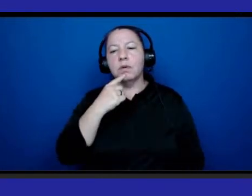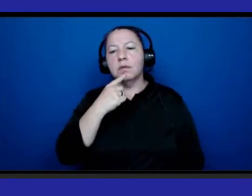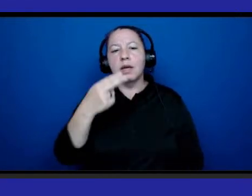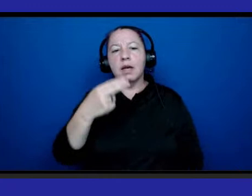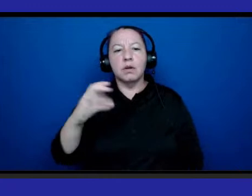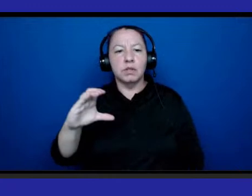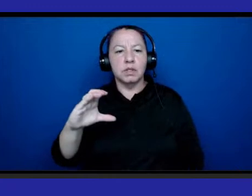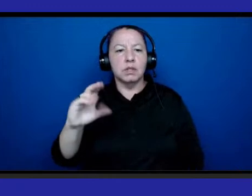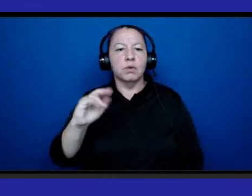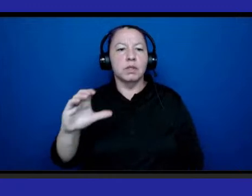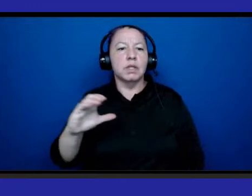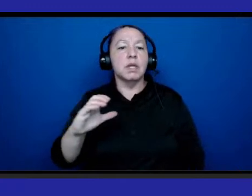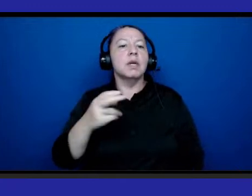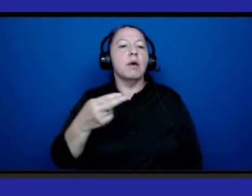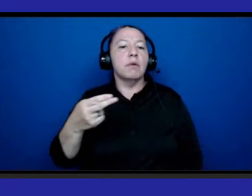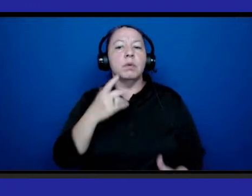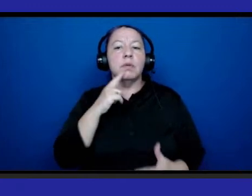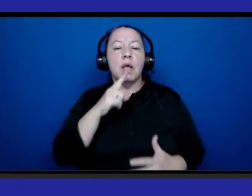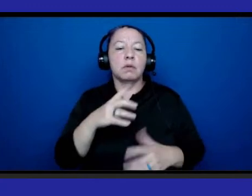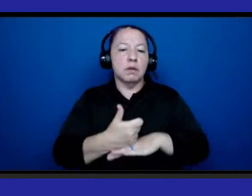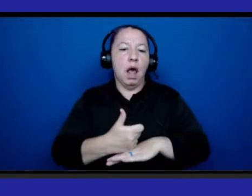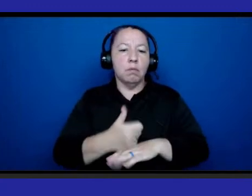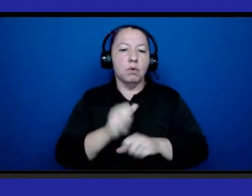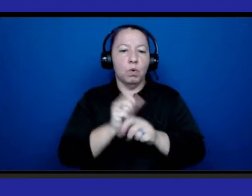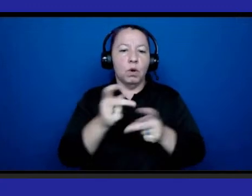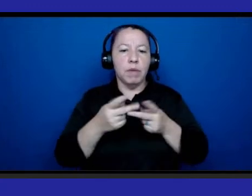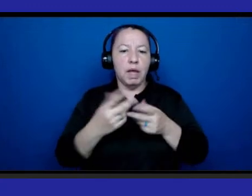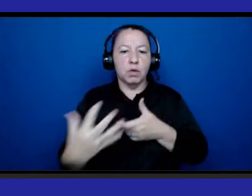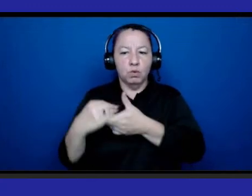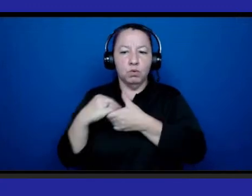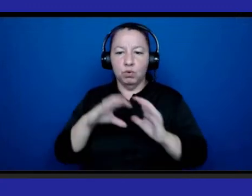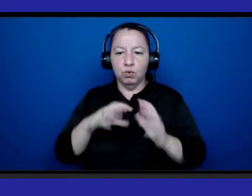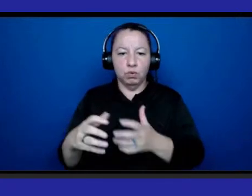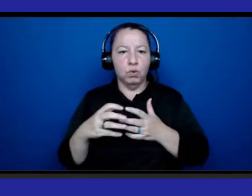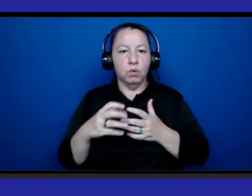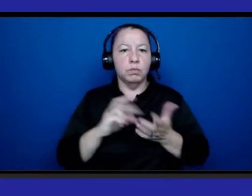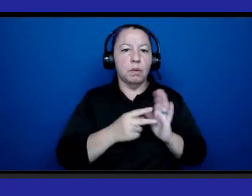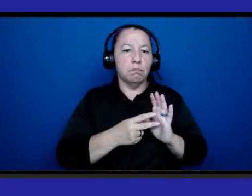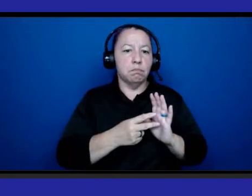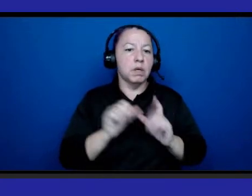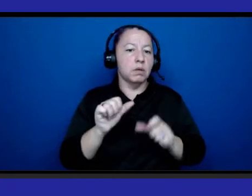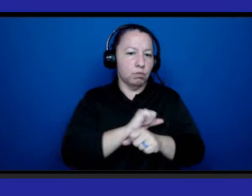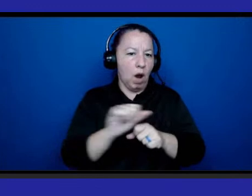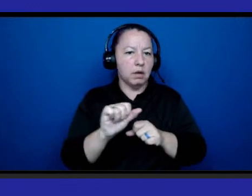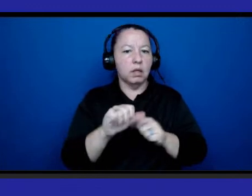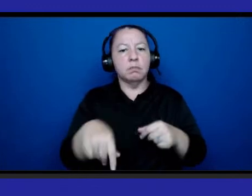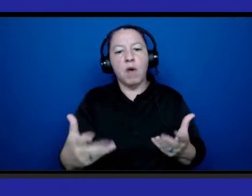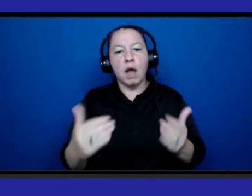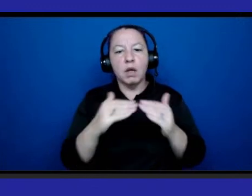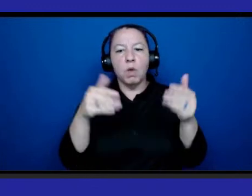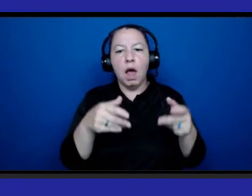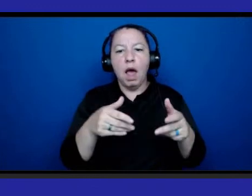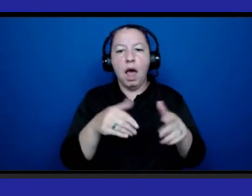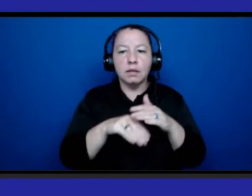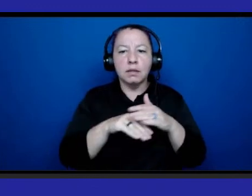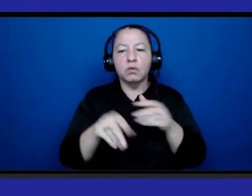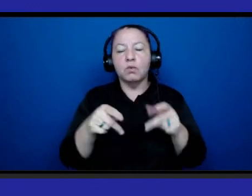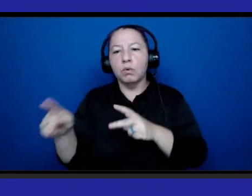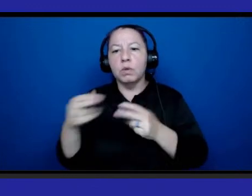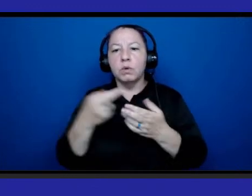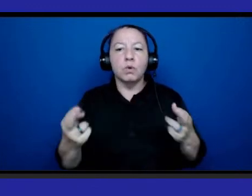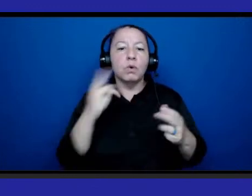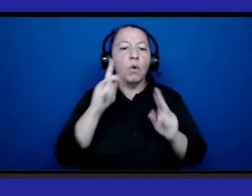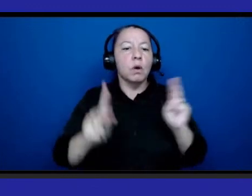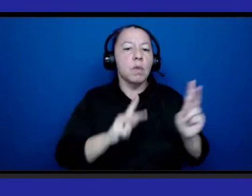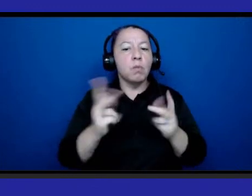workplace inclusion groups. We know inclusion is the practice or policy of providing equal access to opportunities and resources for people who might